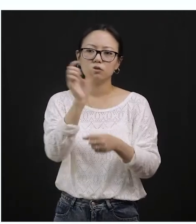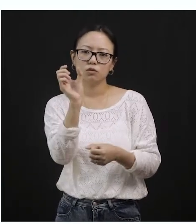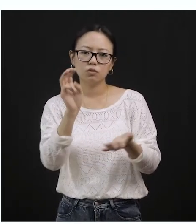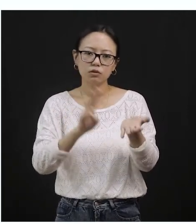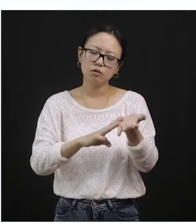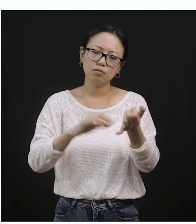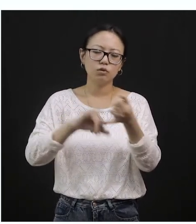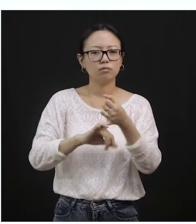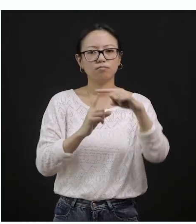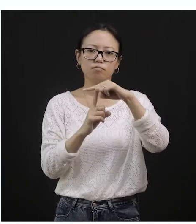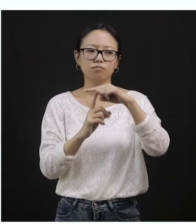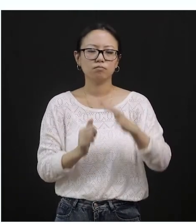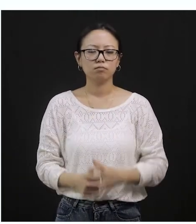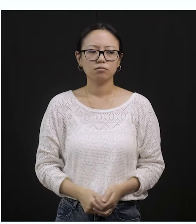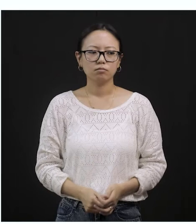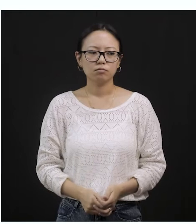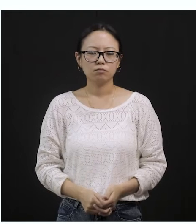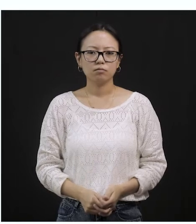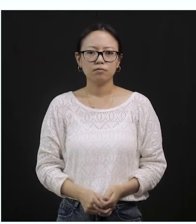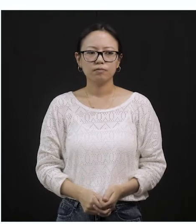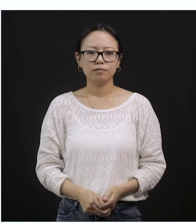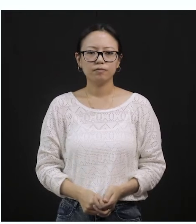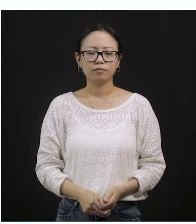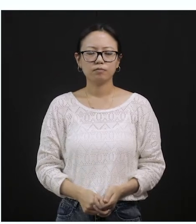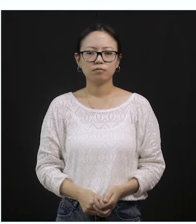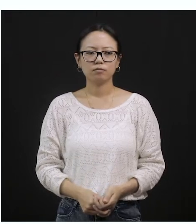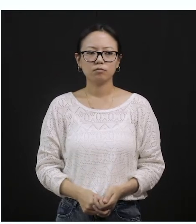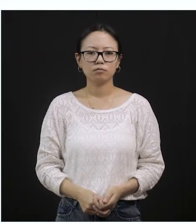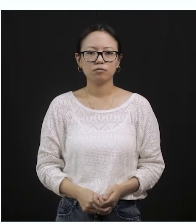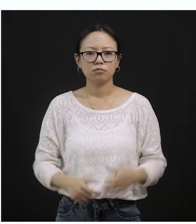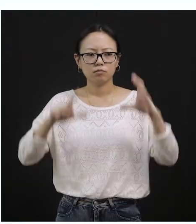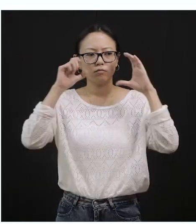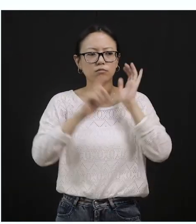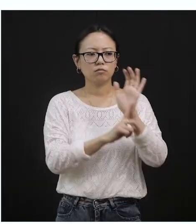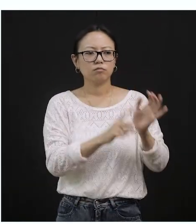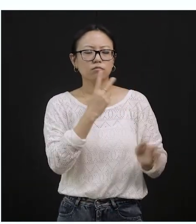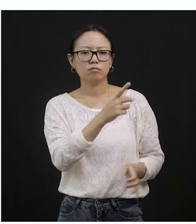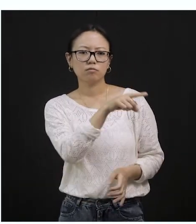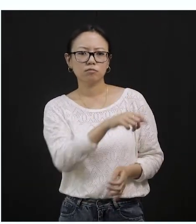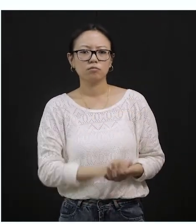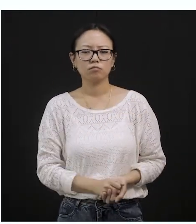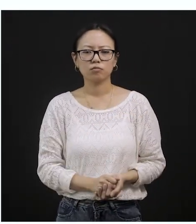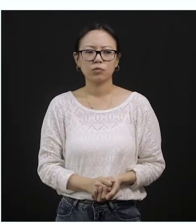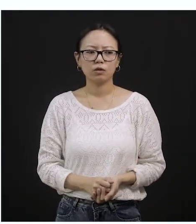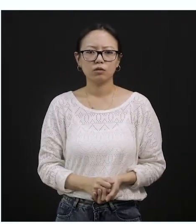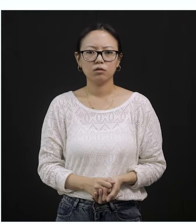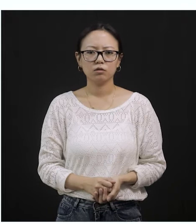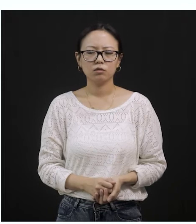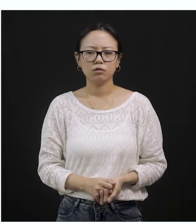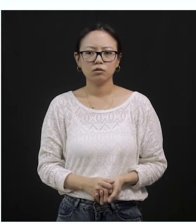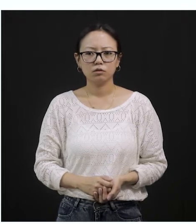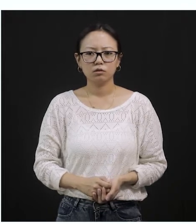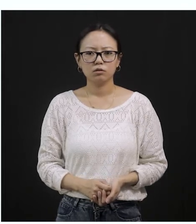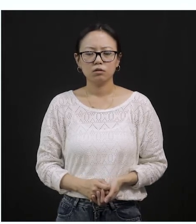Clear, everybody? All right. Okay, now finally you can see a policeman. Okay, a person